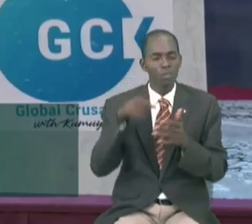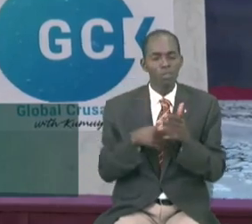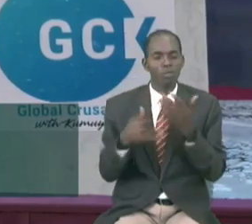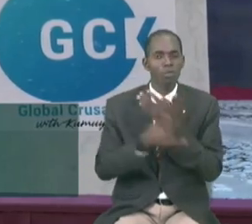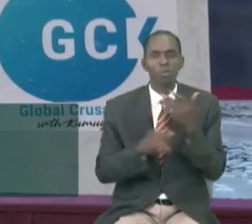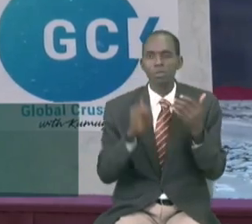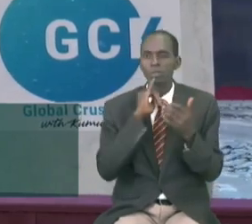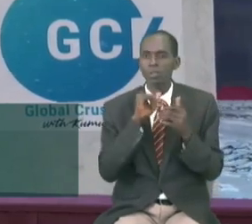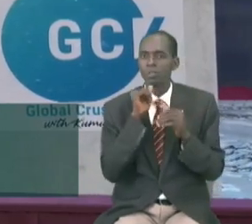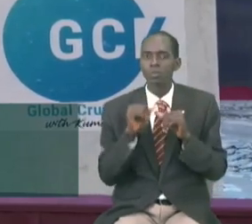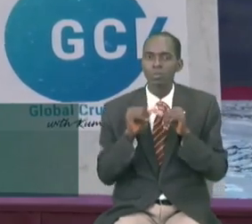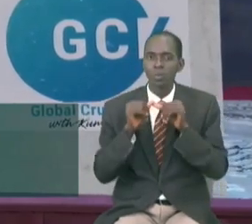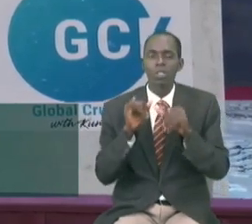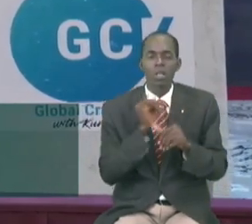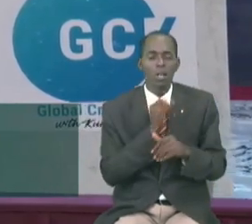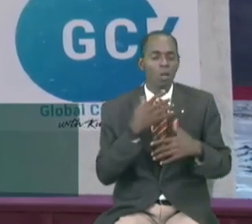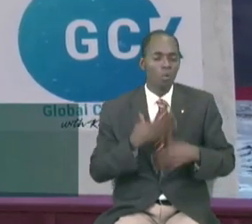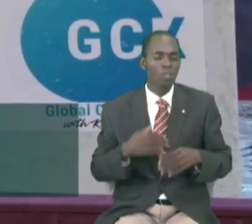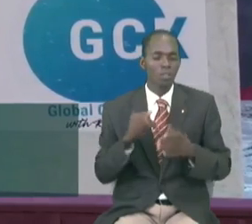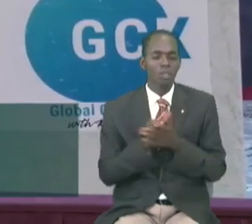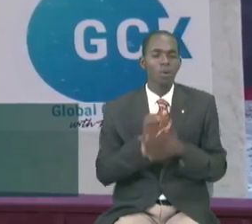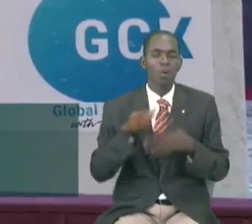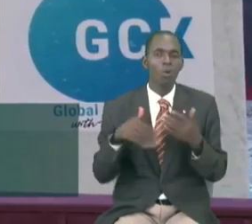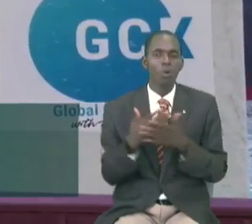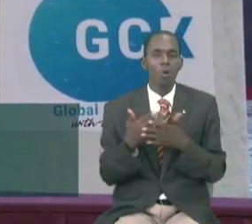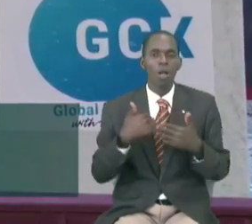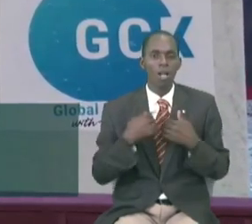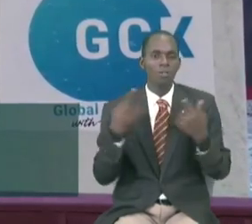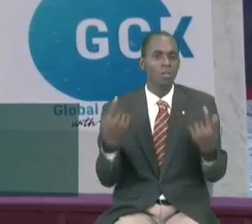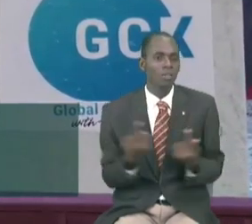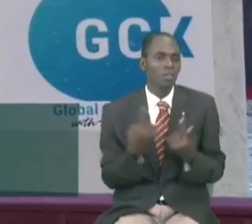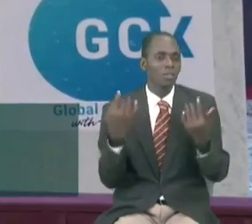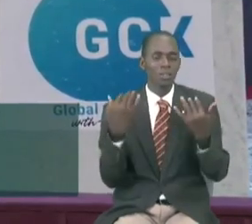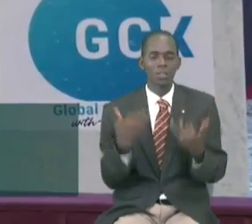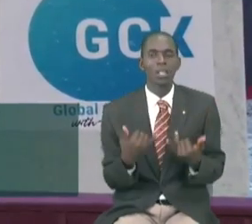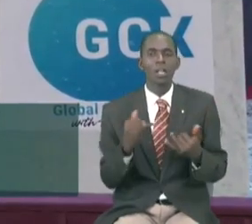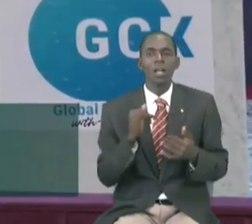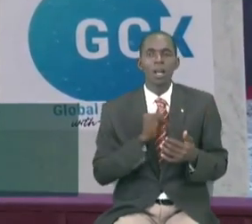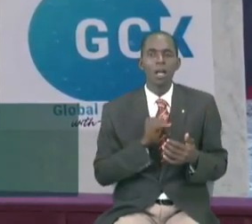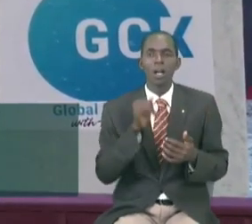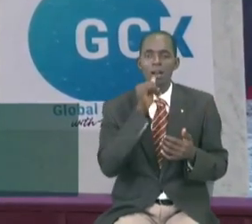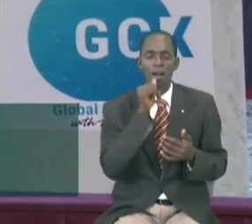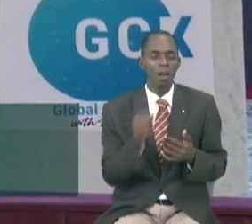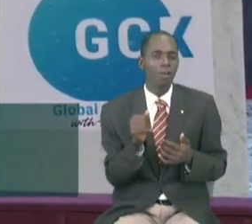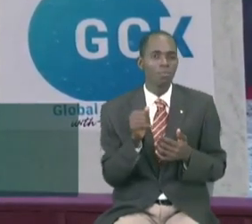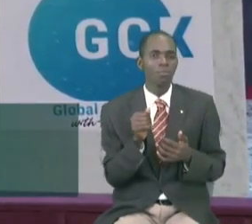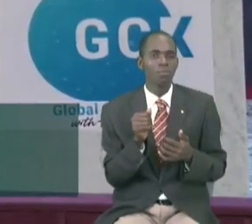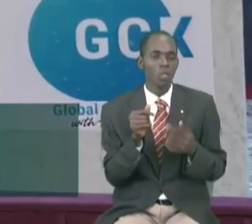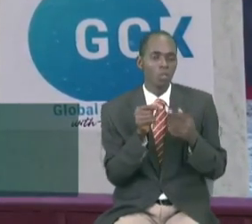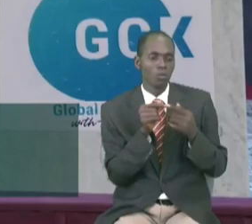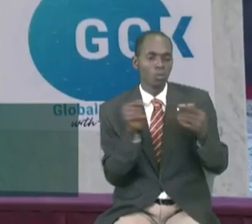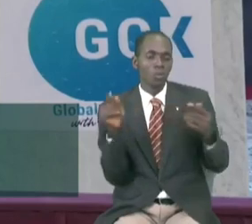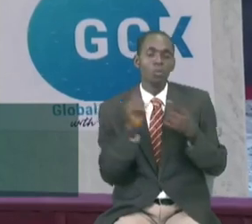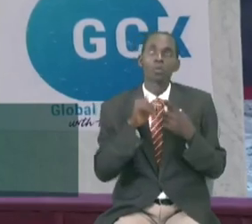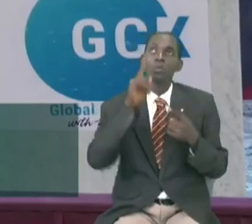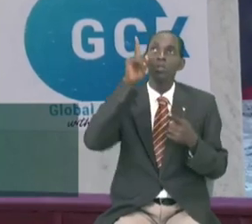to him. And I hope that God, that he knows now I am not on his side. I hope